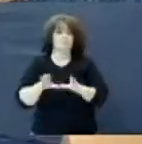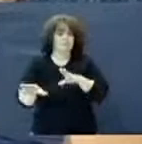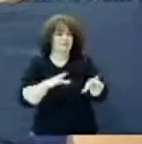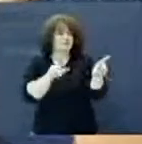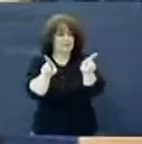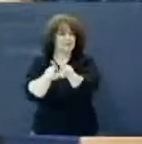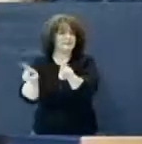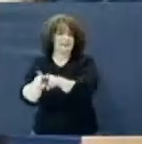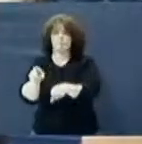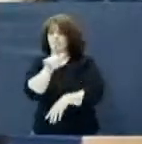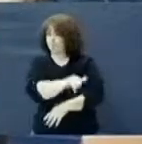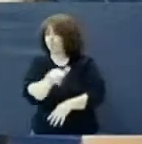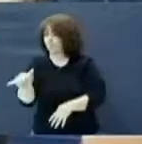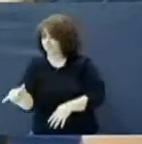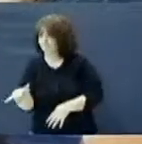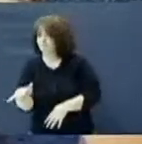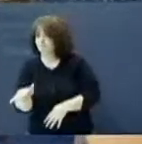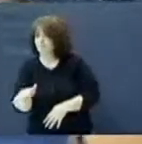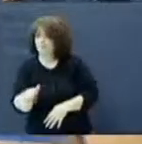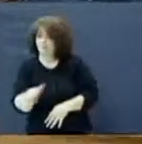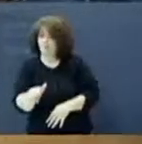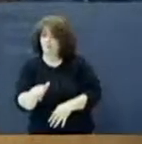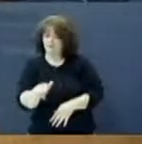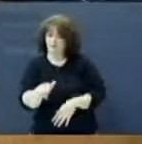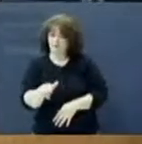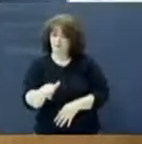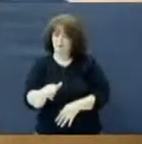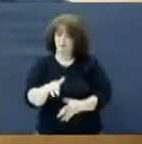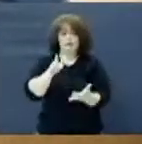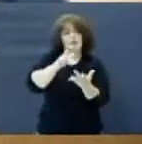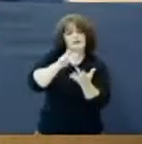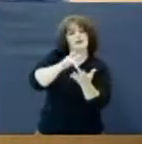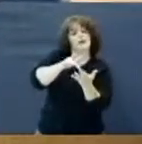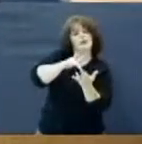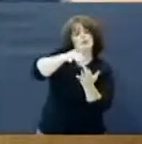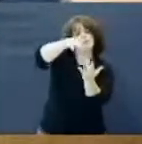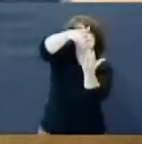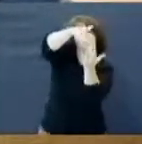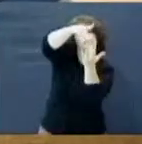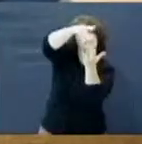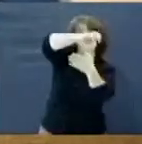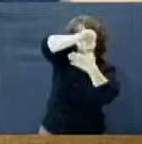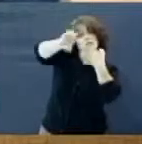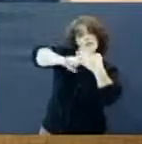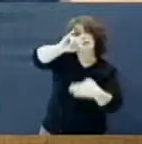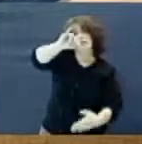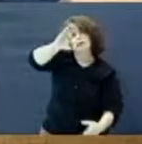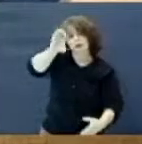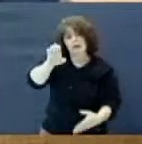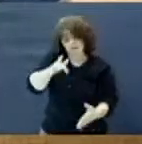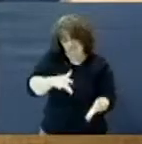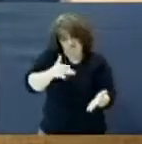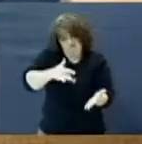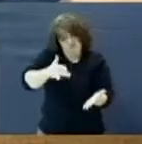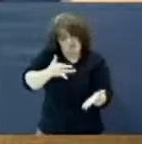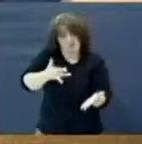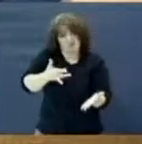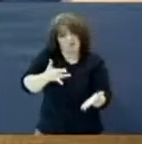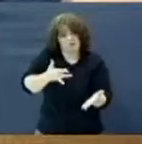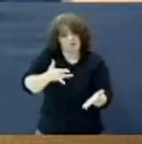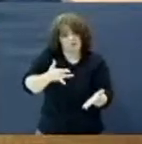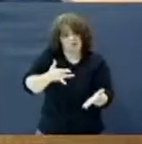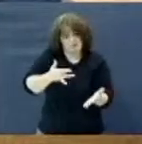thing. He got down and he got on the tip of the ice and he felt it. And he